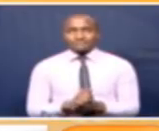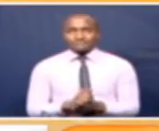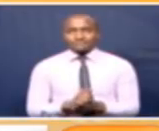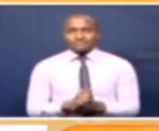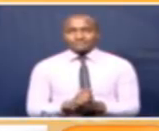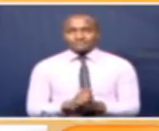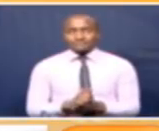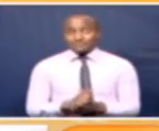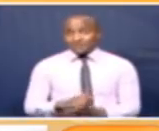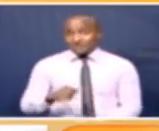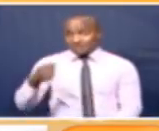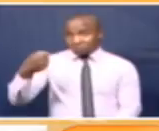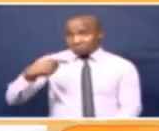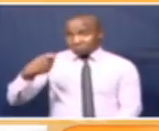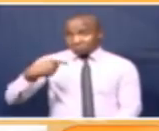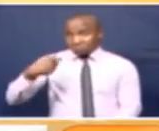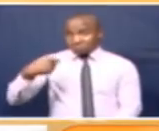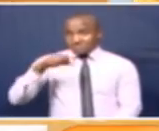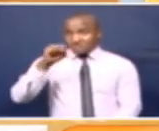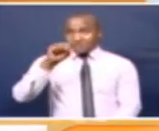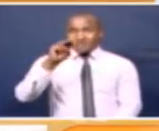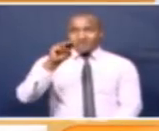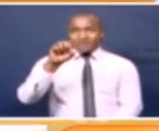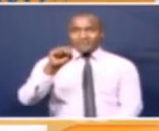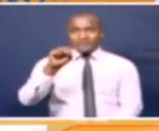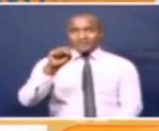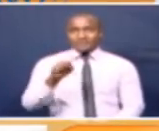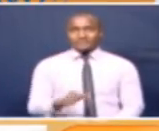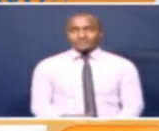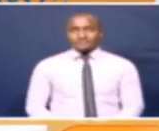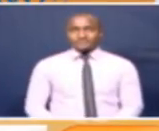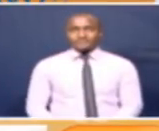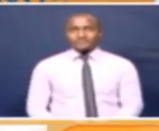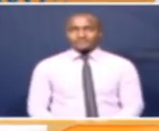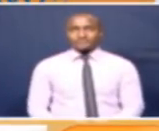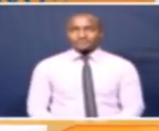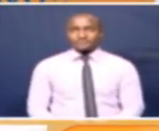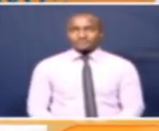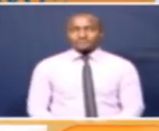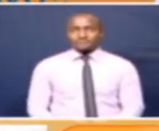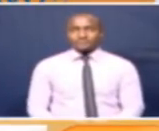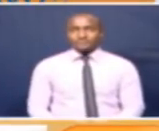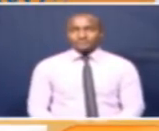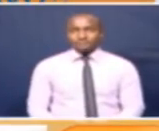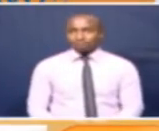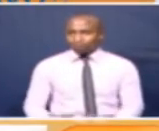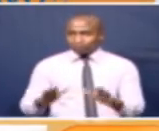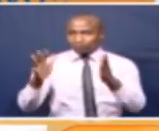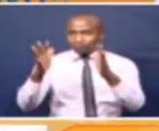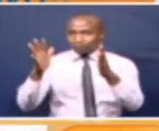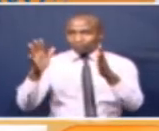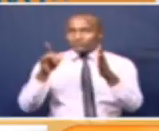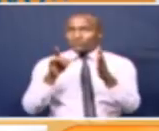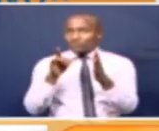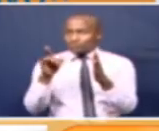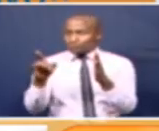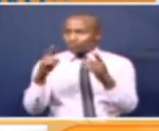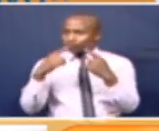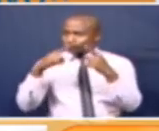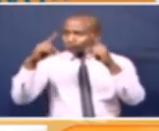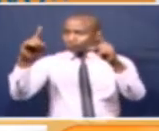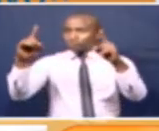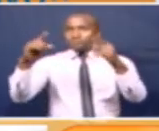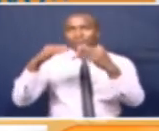And to your SMSs now. Cynthia Koech from Nakuru County, congratulations, Golda. May your